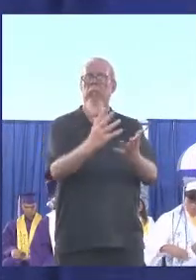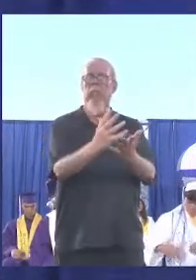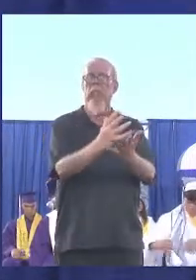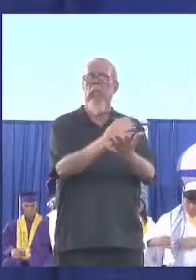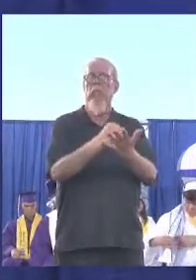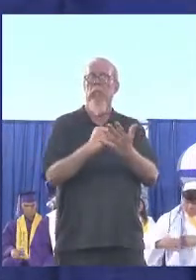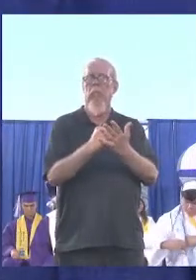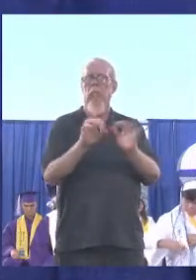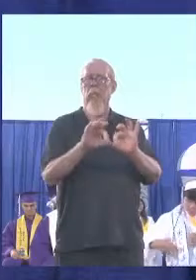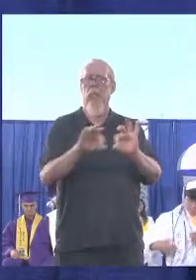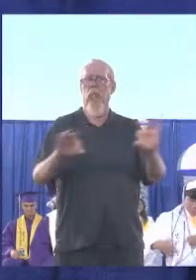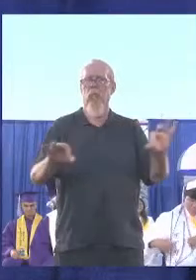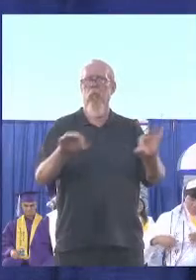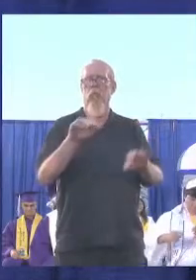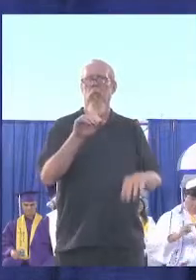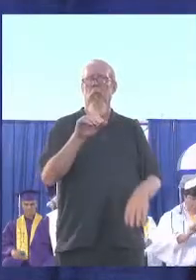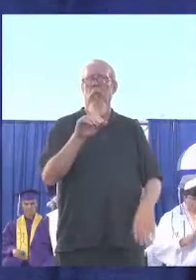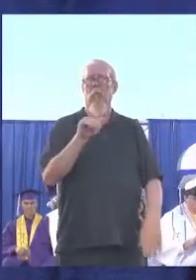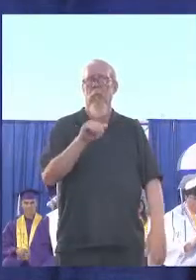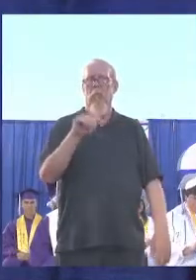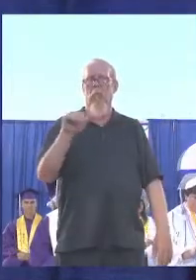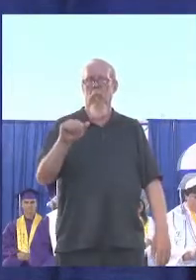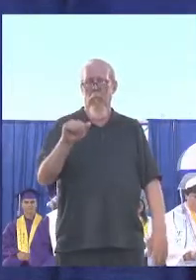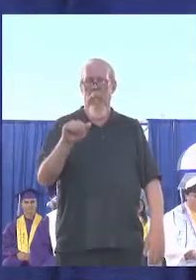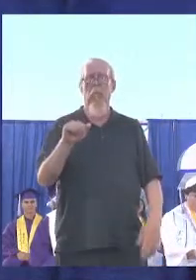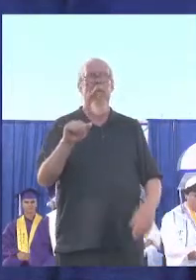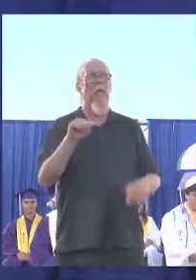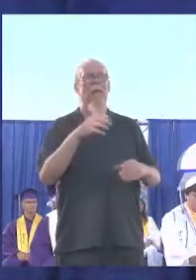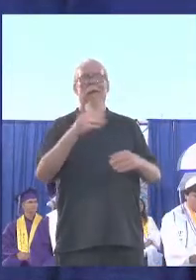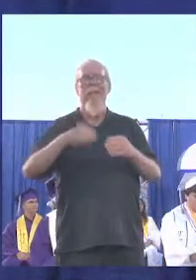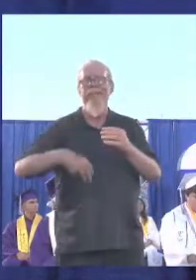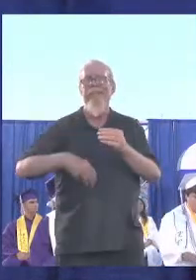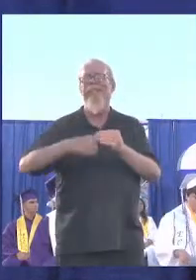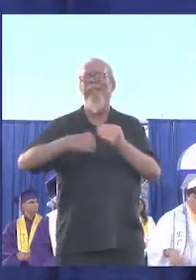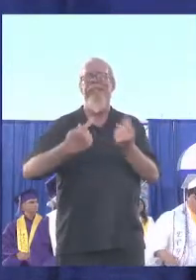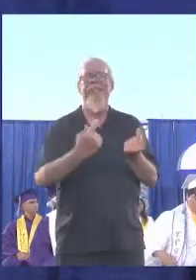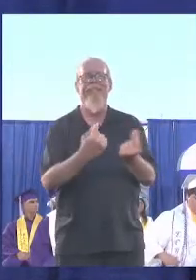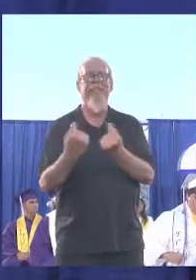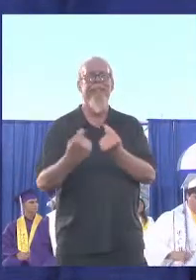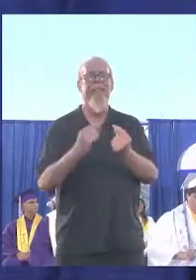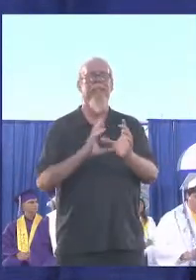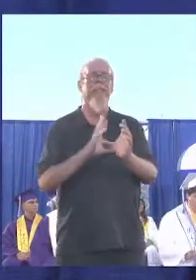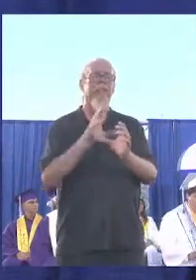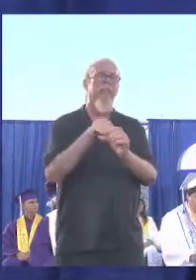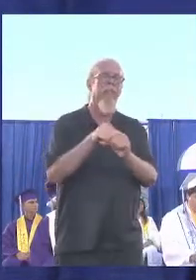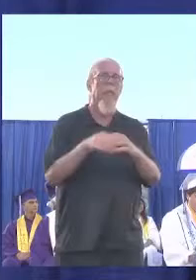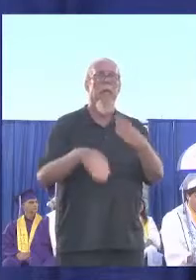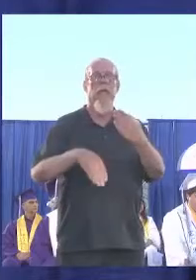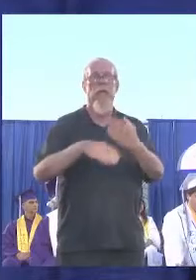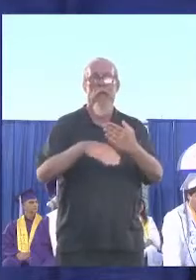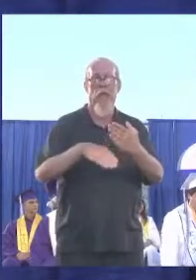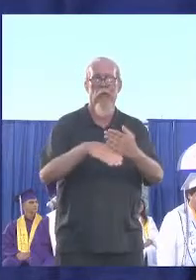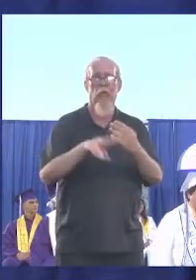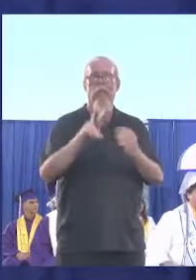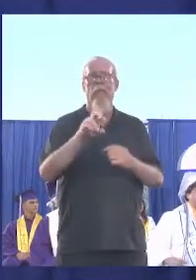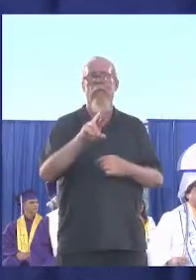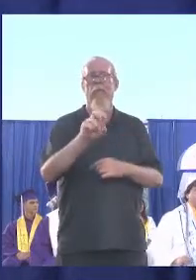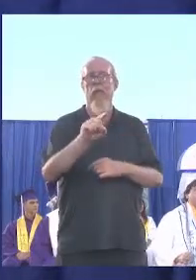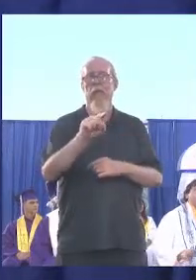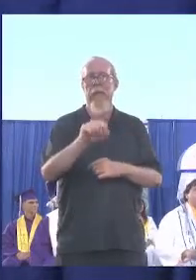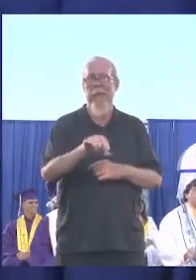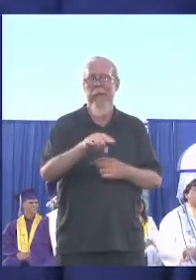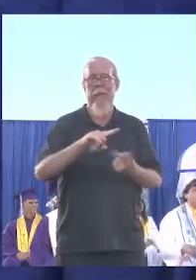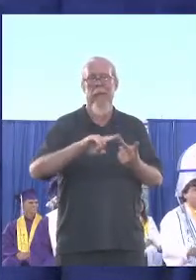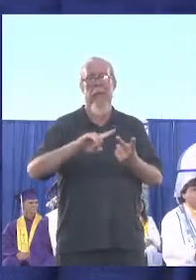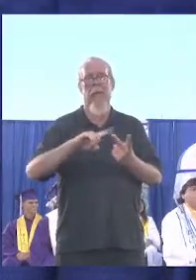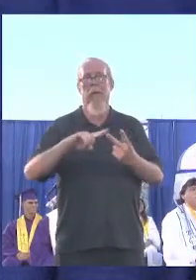also to her extracurricular activities as a varsity soccer player, Mighty Eagle band member, and this